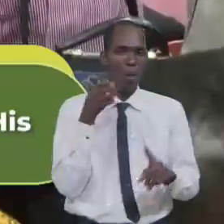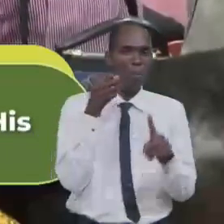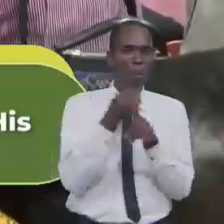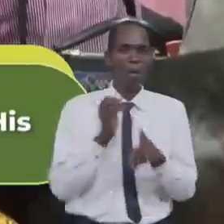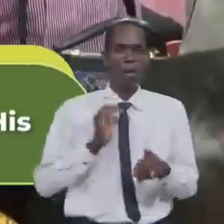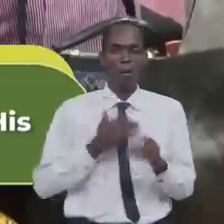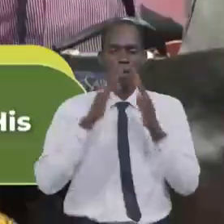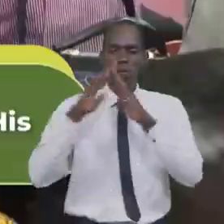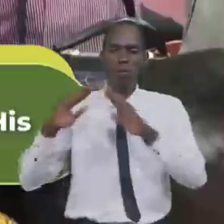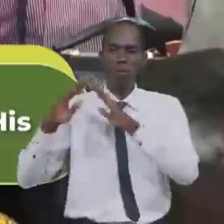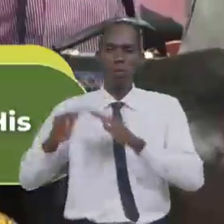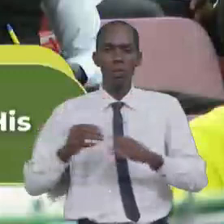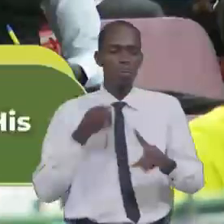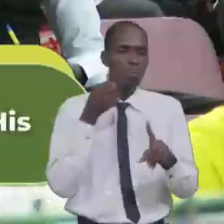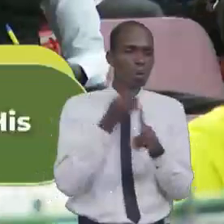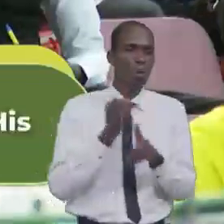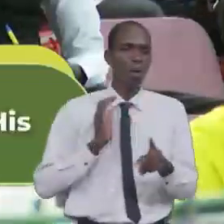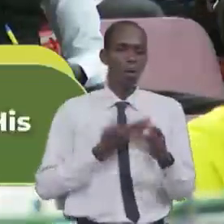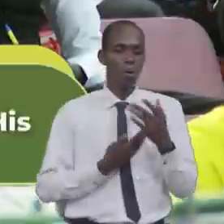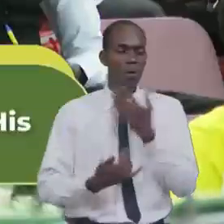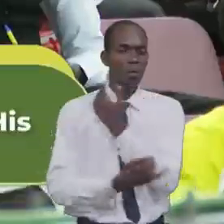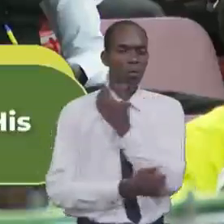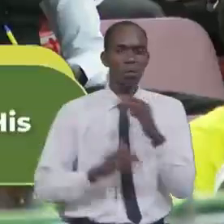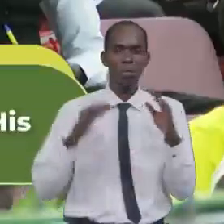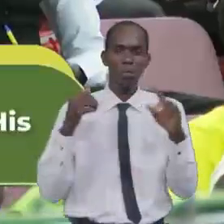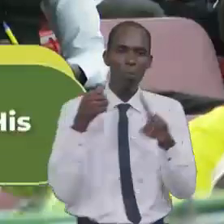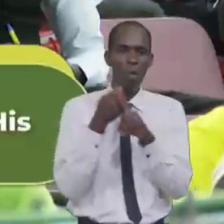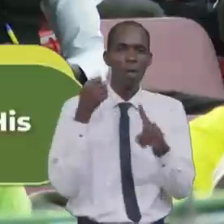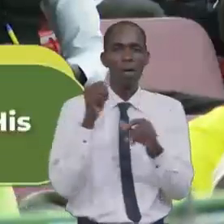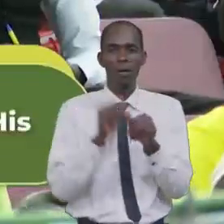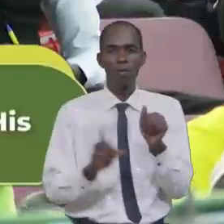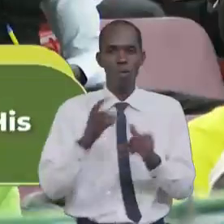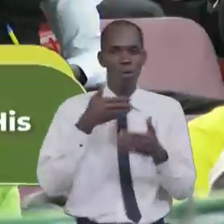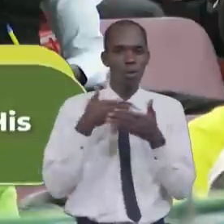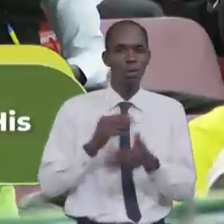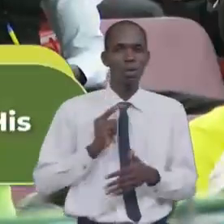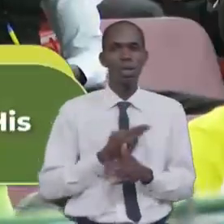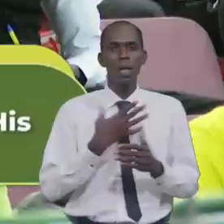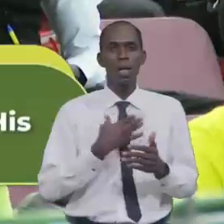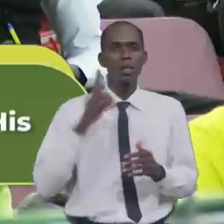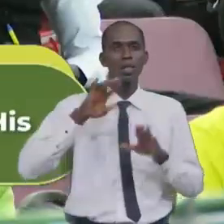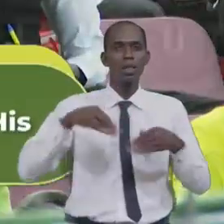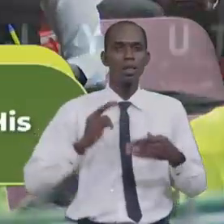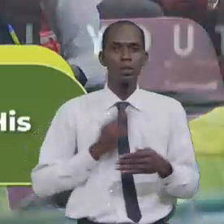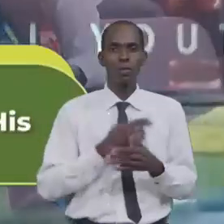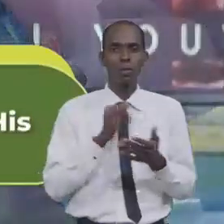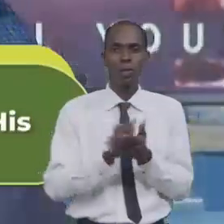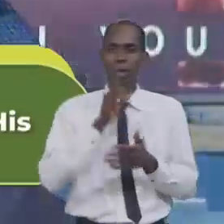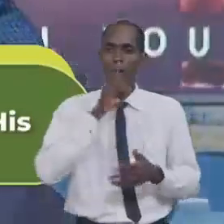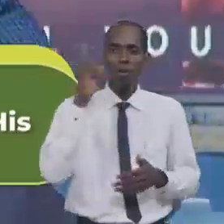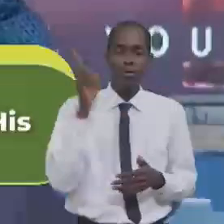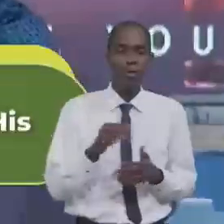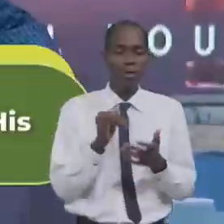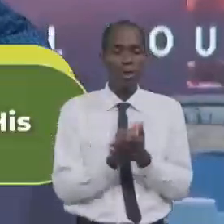country, impact everyone around. And he gives us reassurance that while we